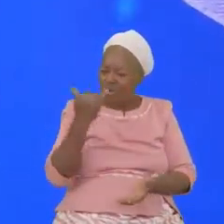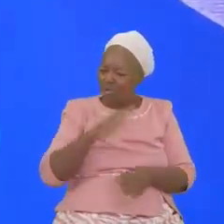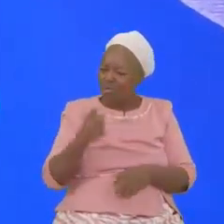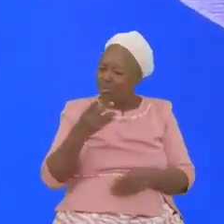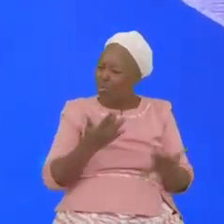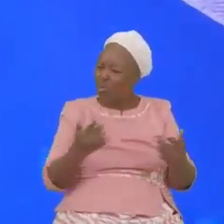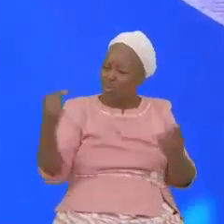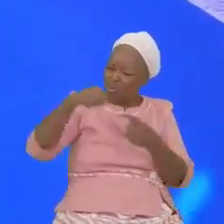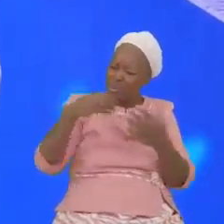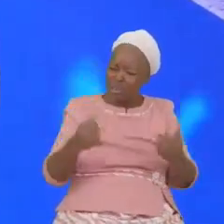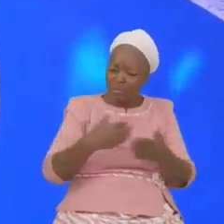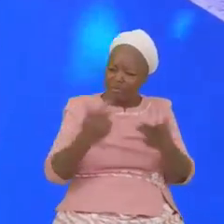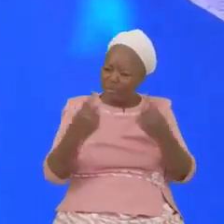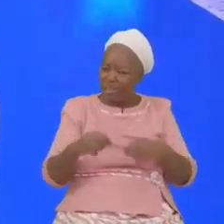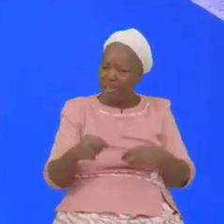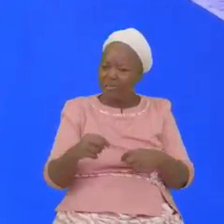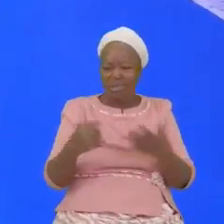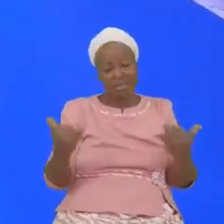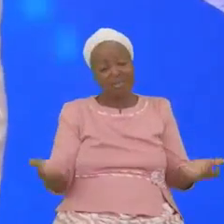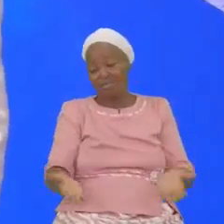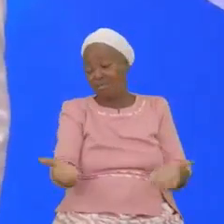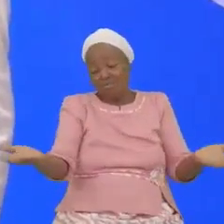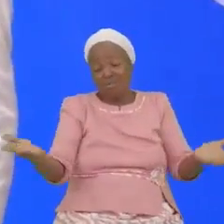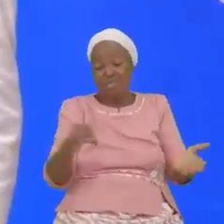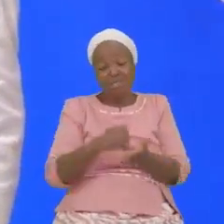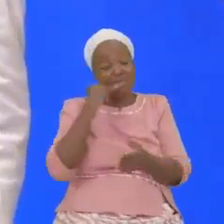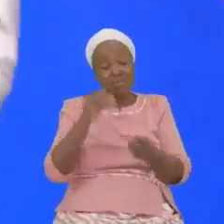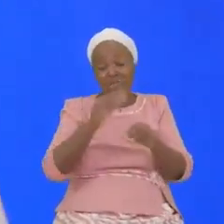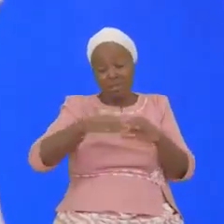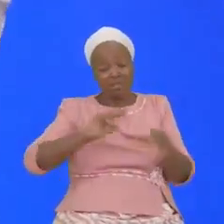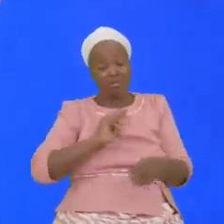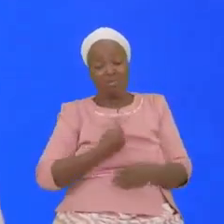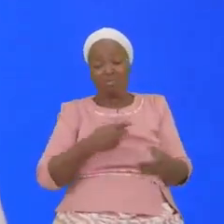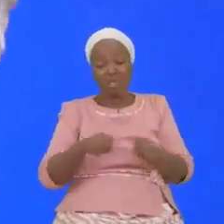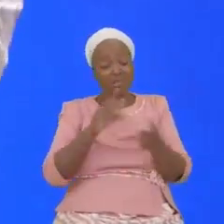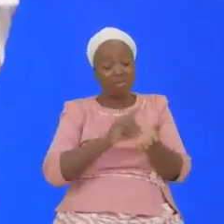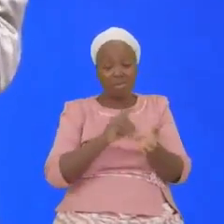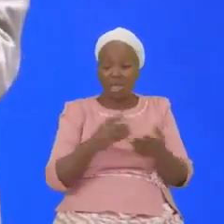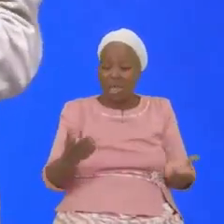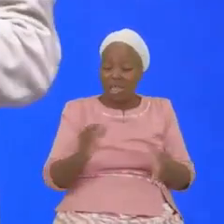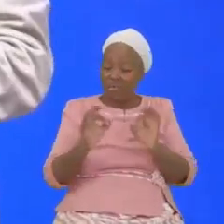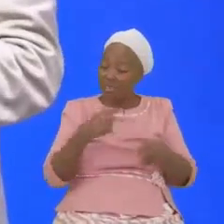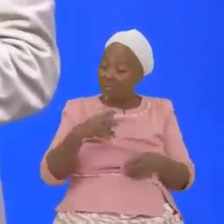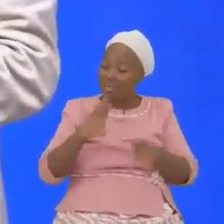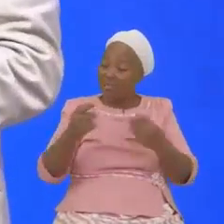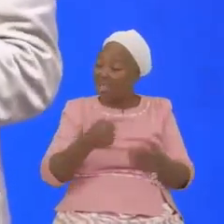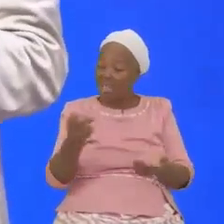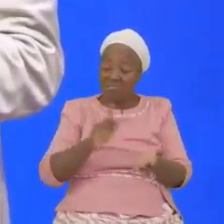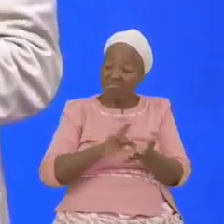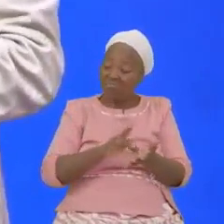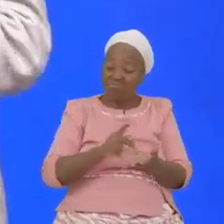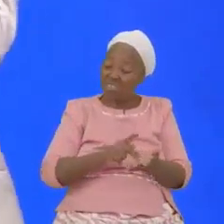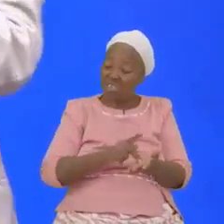time before you came? Now it's gone beyond us. If we say we're giving you any medical